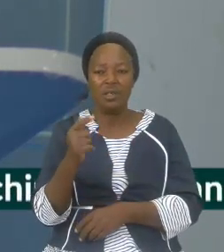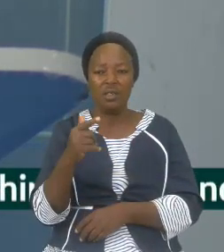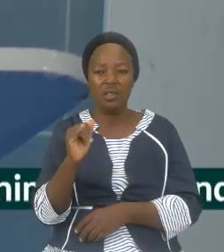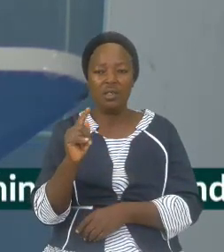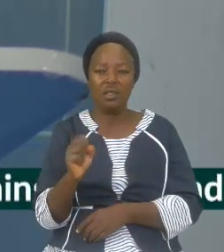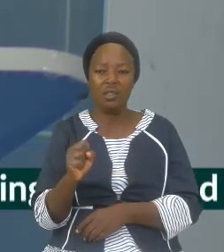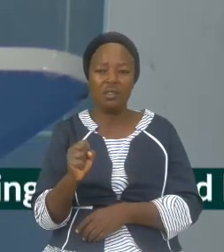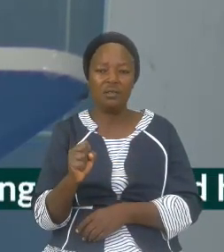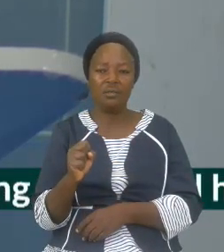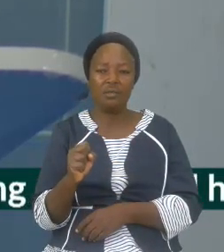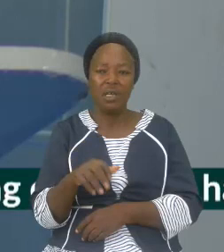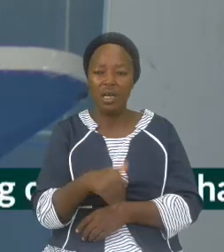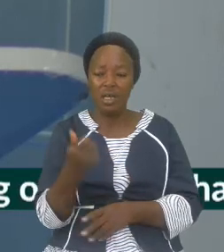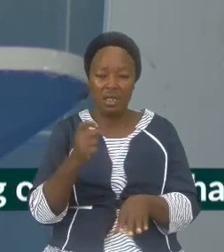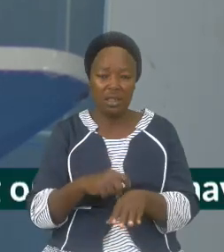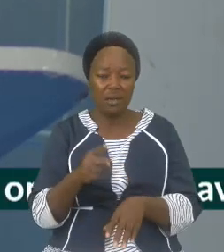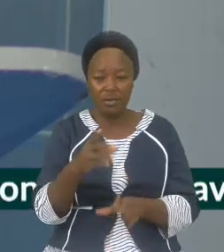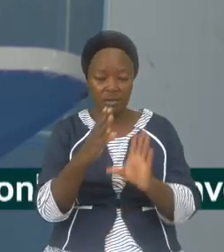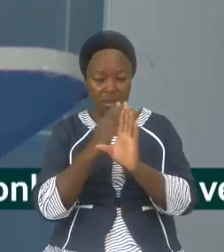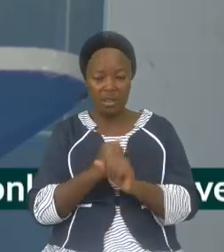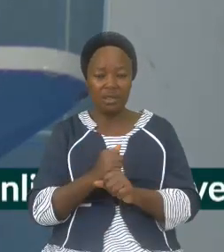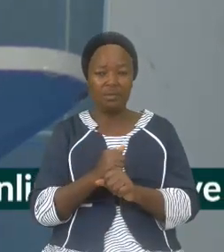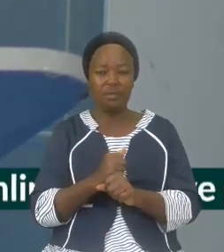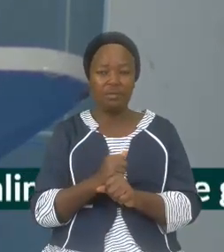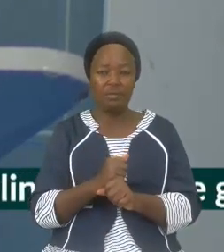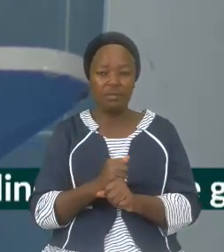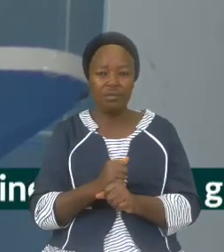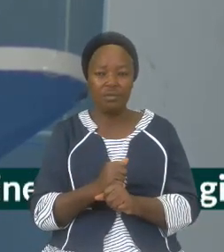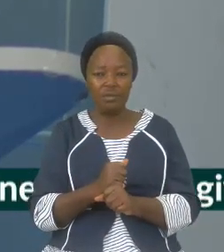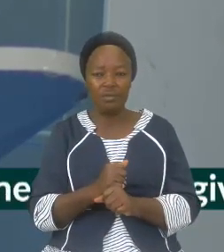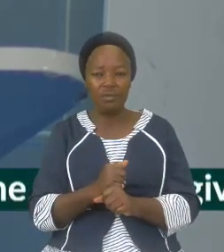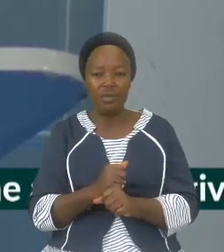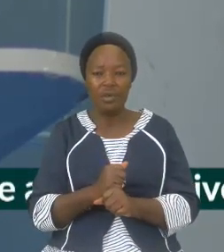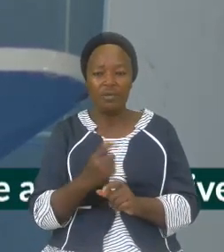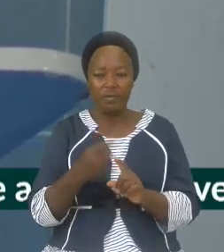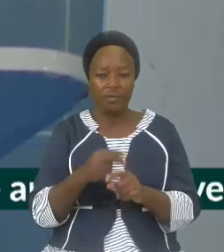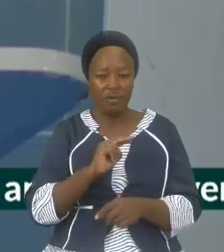Anytime you receive message now, it shall be a message of joy for you.